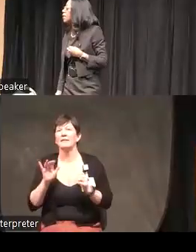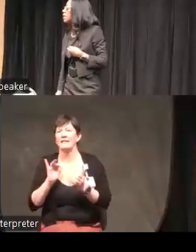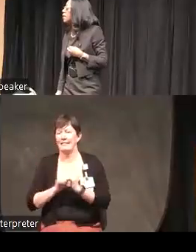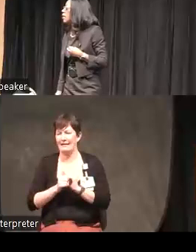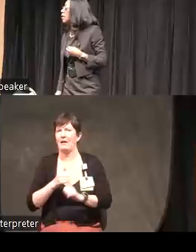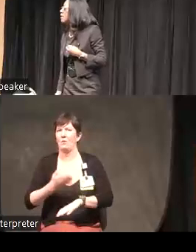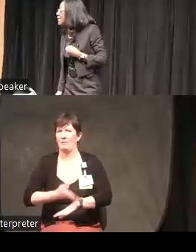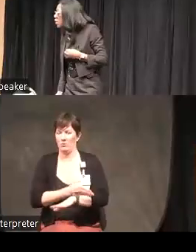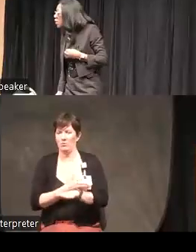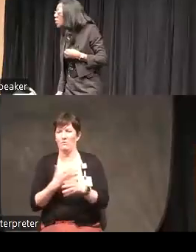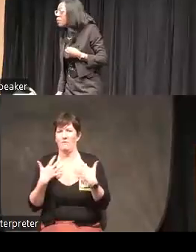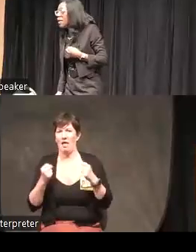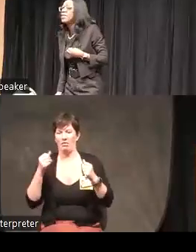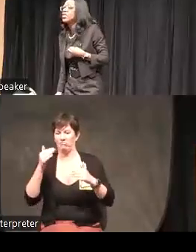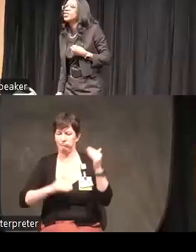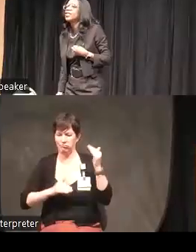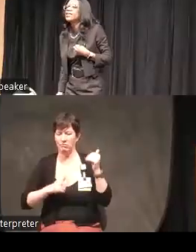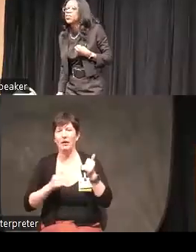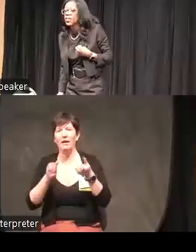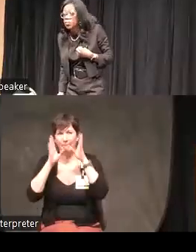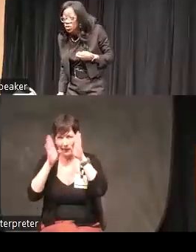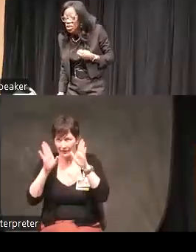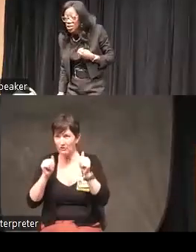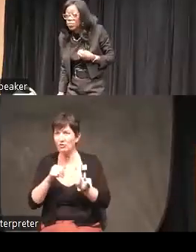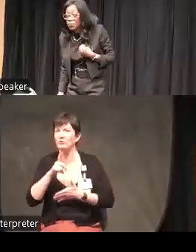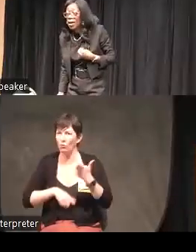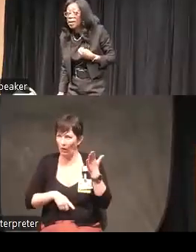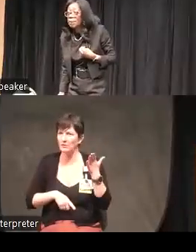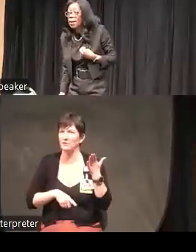disparities. That's how we're going to pay attention to the things that are really